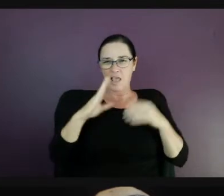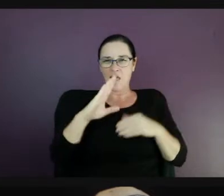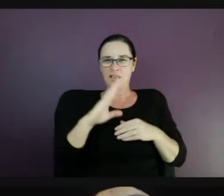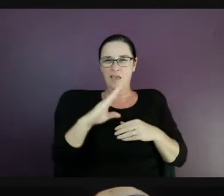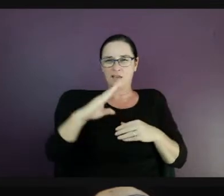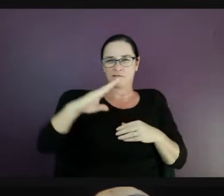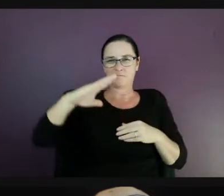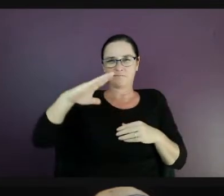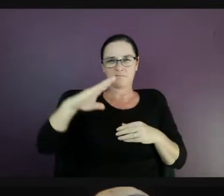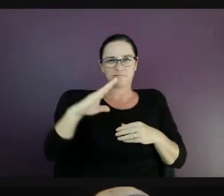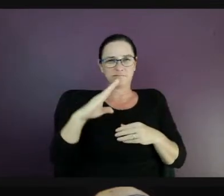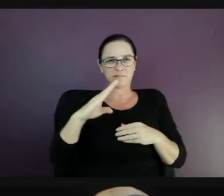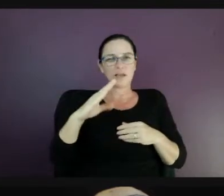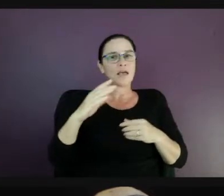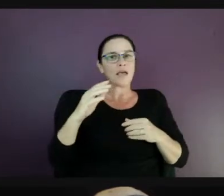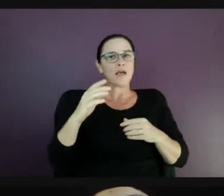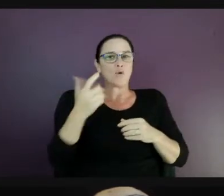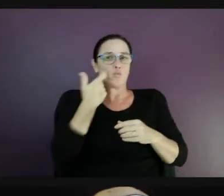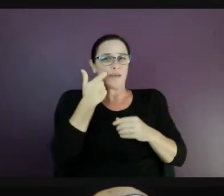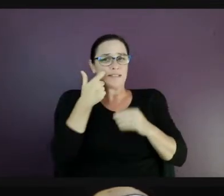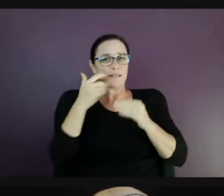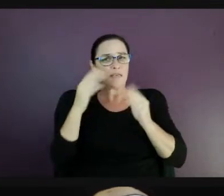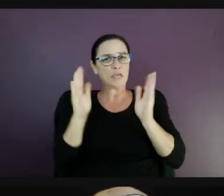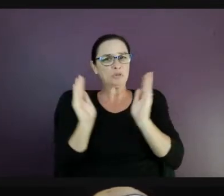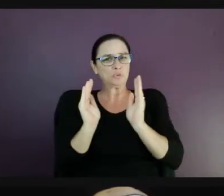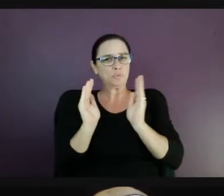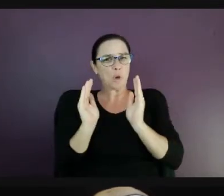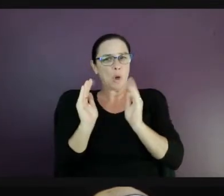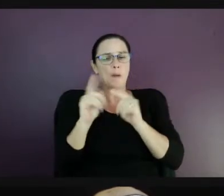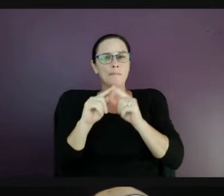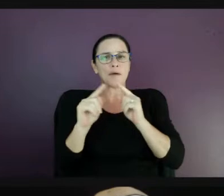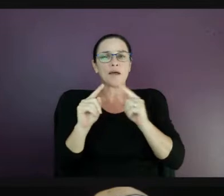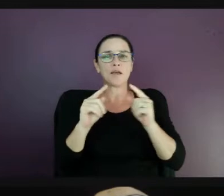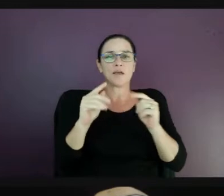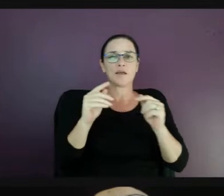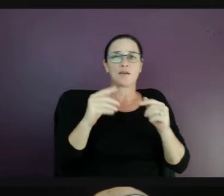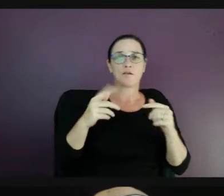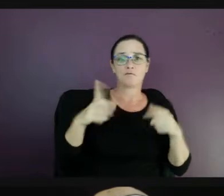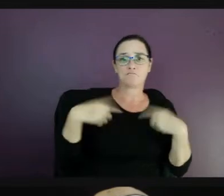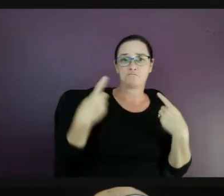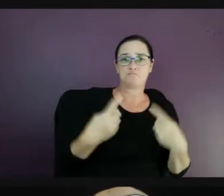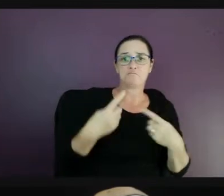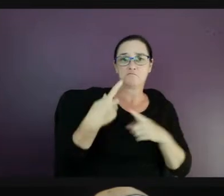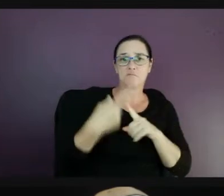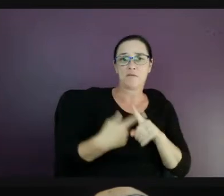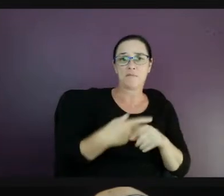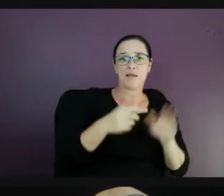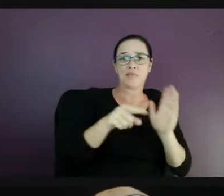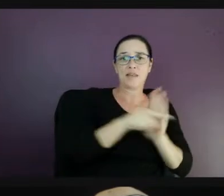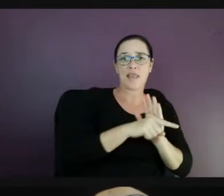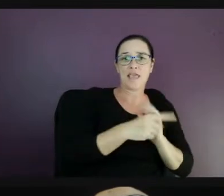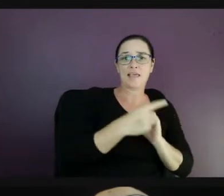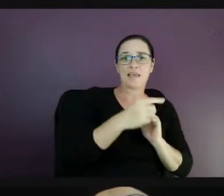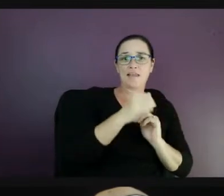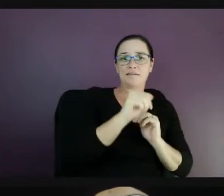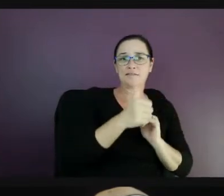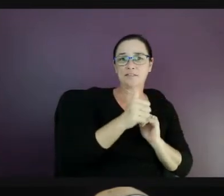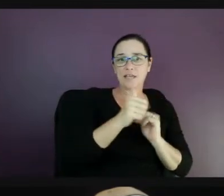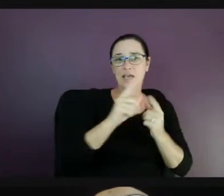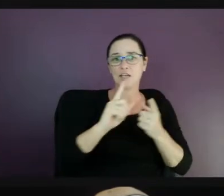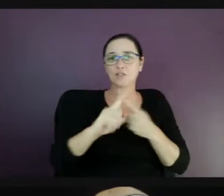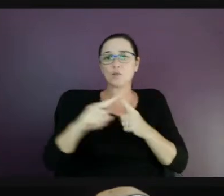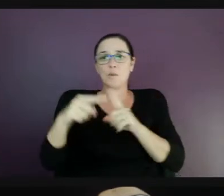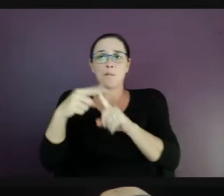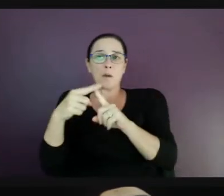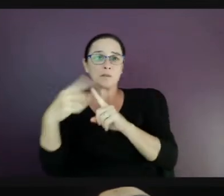over the past month here. And over the past month, you see -10 to +5, or almost +10 there, 15 to 20 microradians